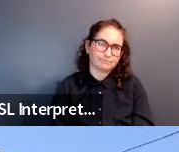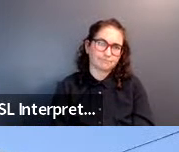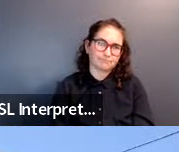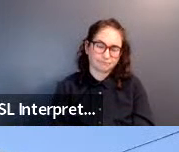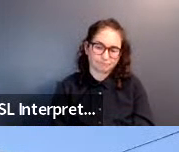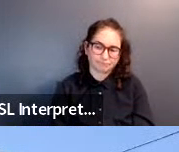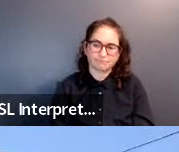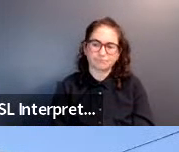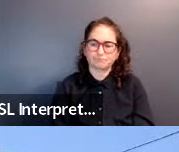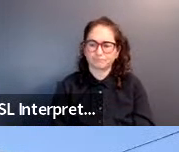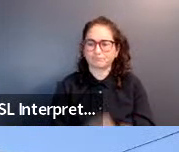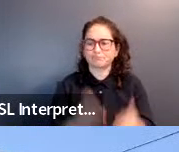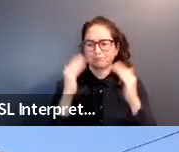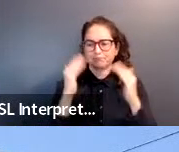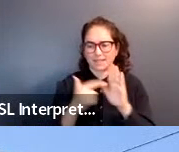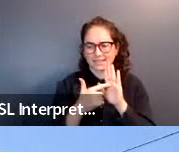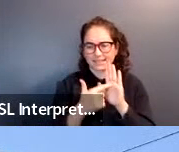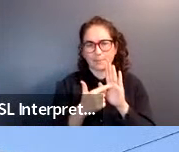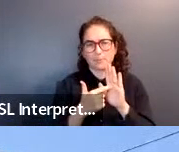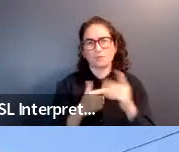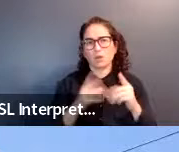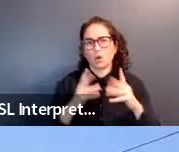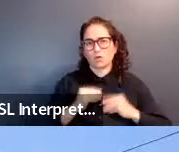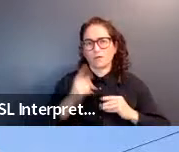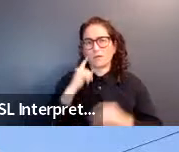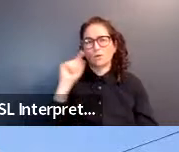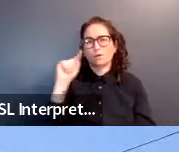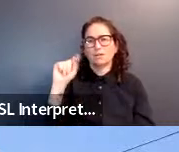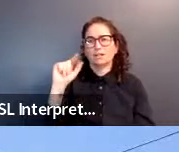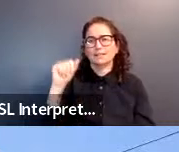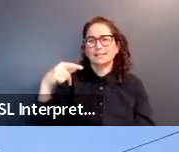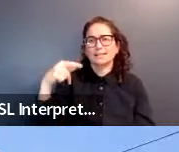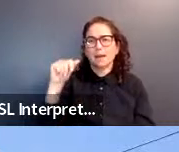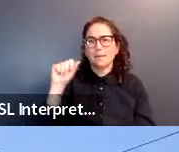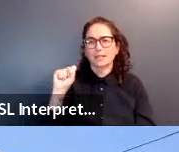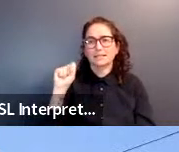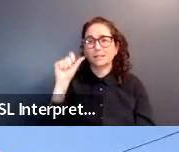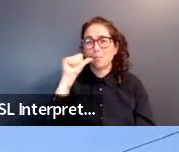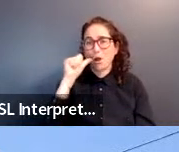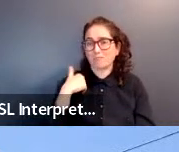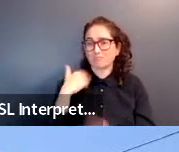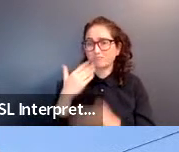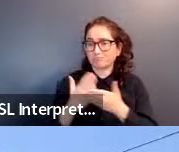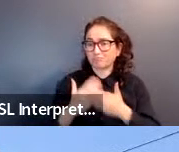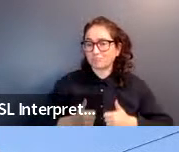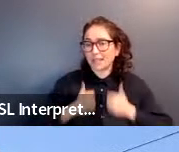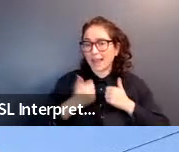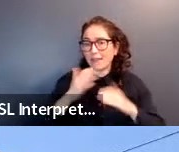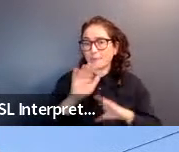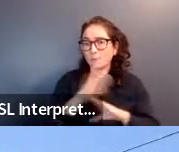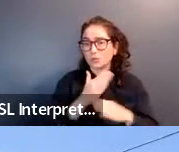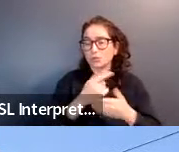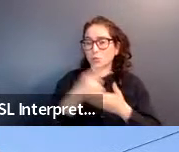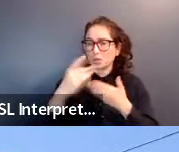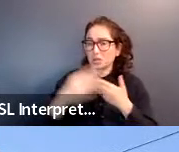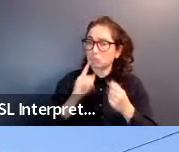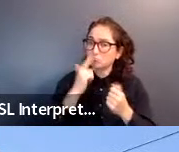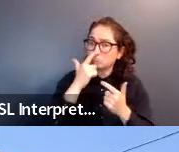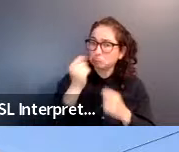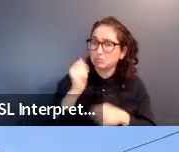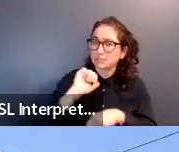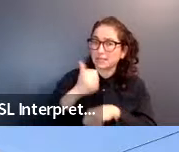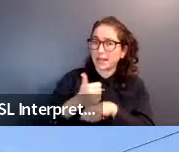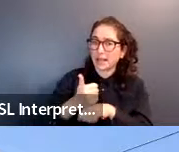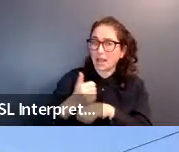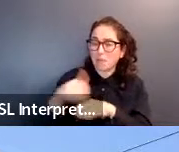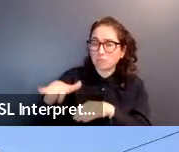In our next example, we have an owner of a tapas bar and they have some live music on weekends, and they're interested in setting aside a small space